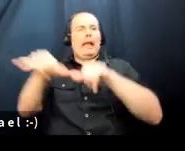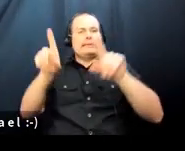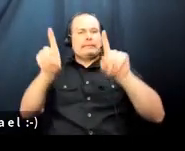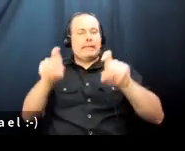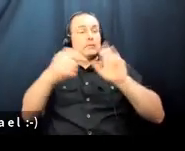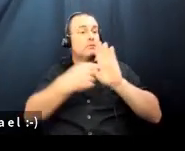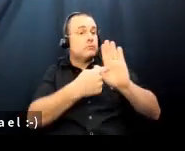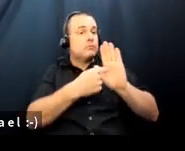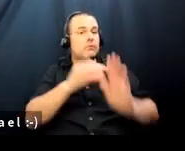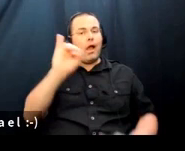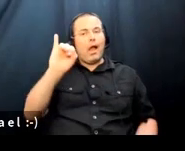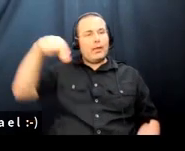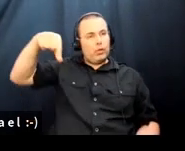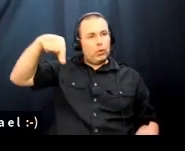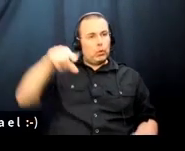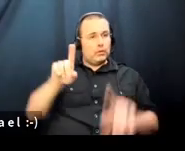IQ tests,